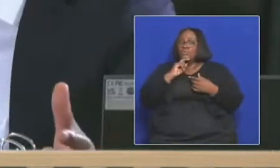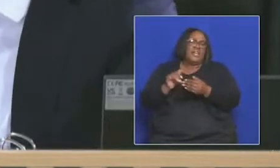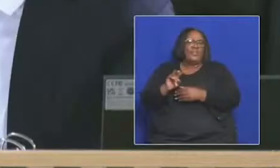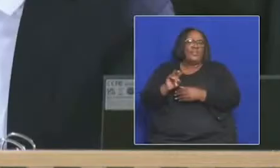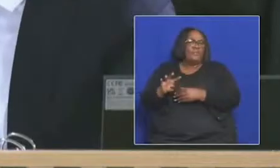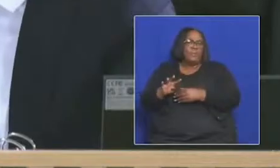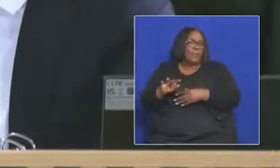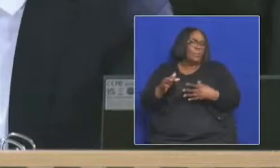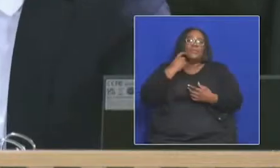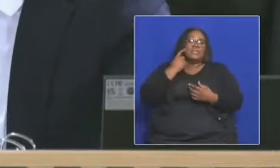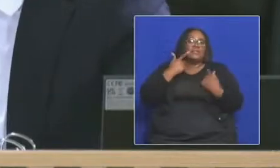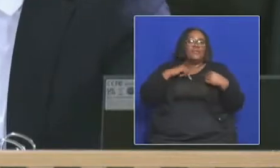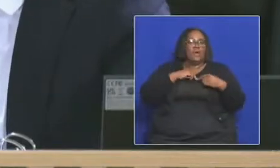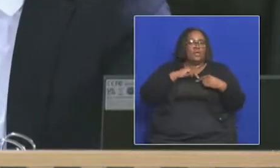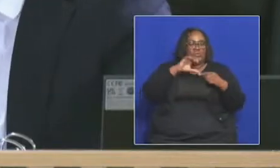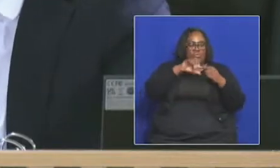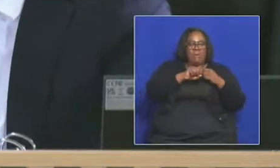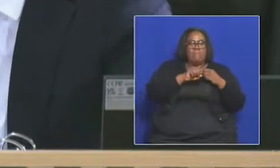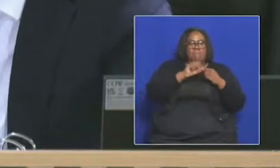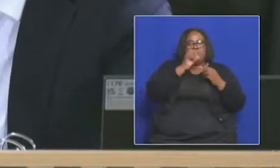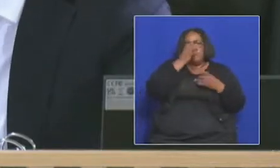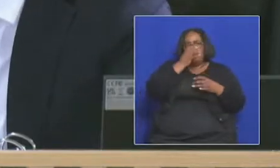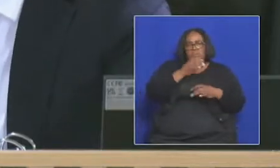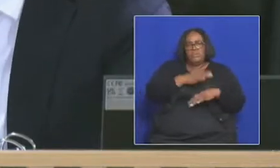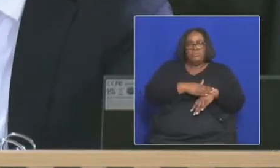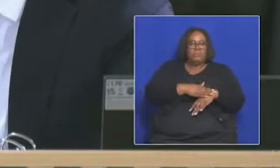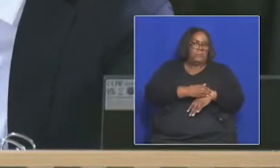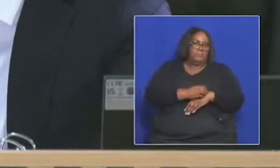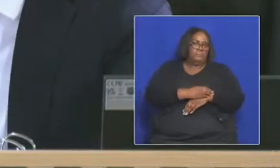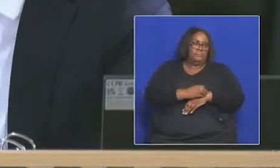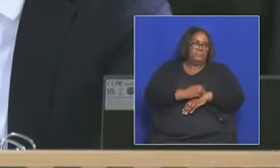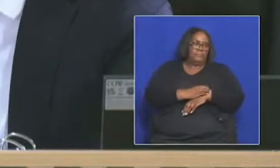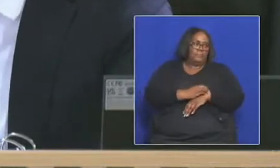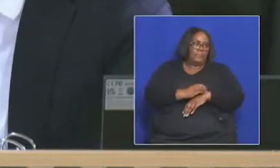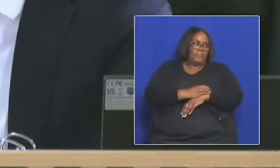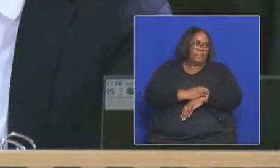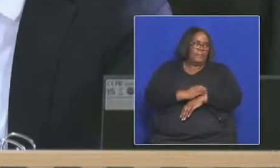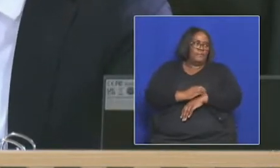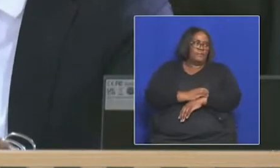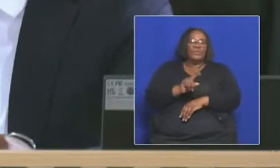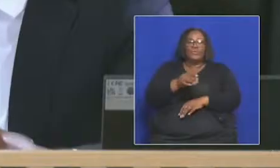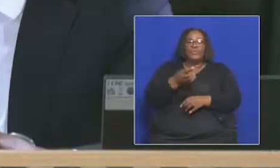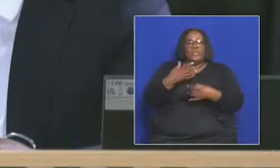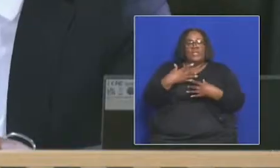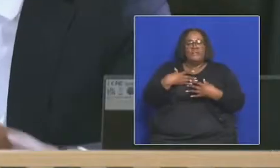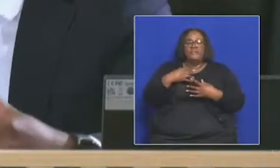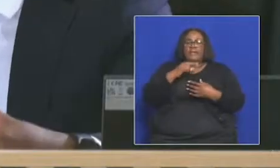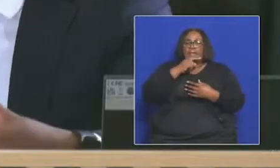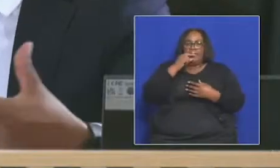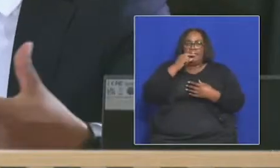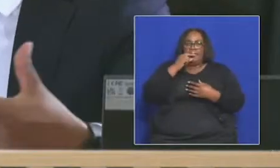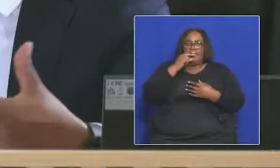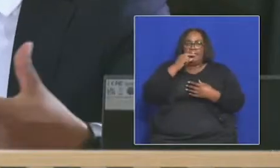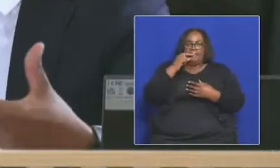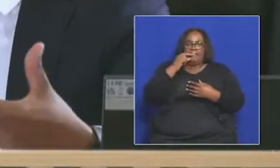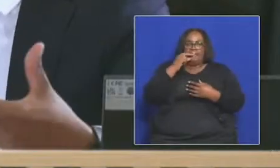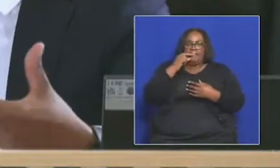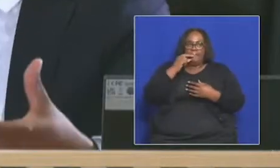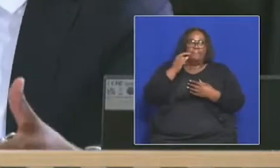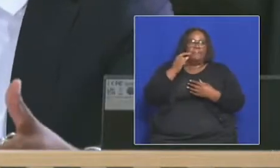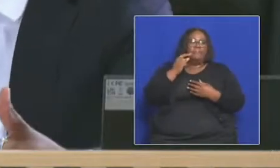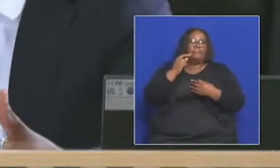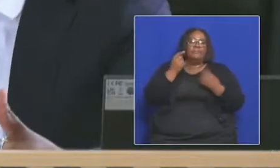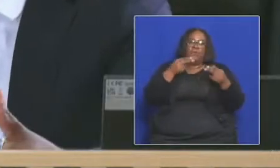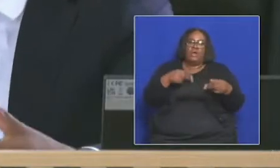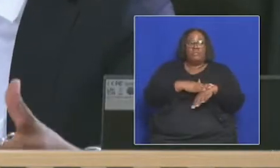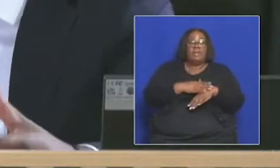one or two of those to get to the point where starting point is you give an indication that most of the time when I